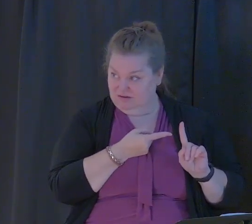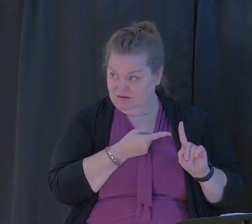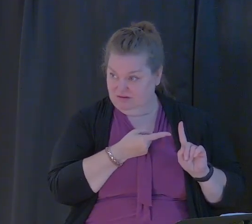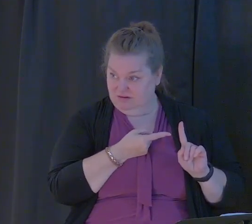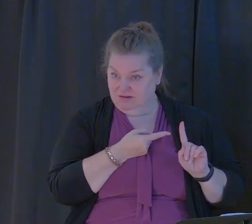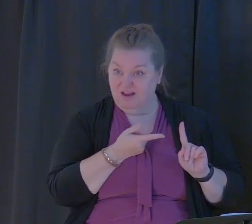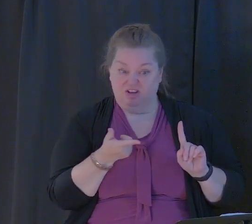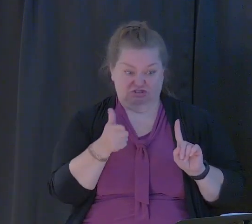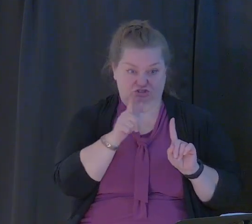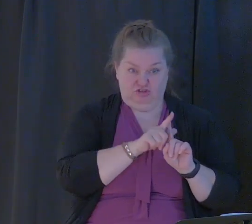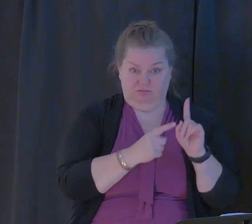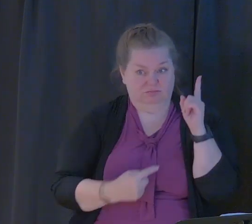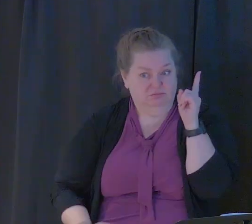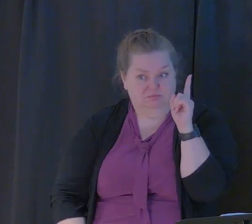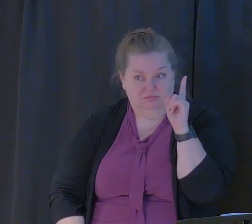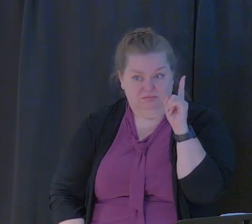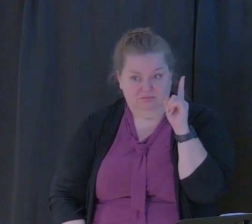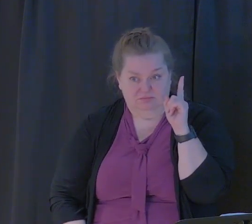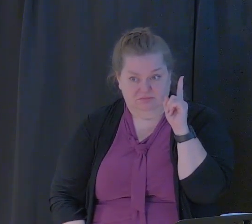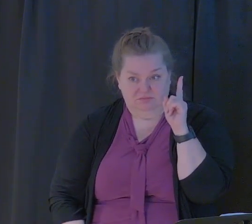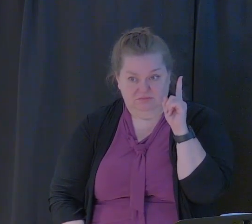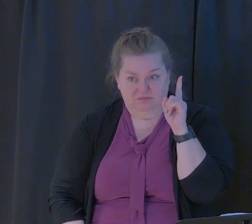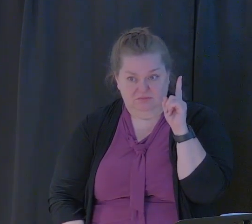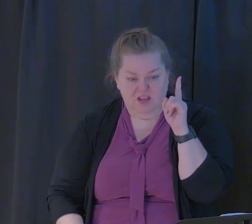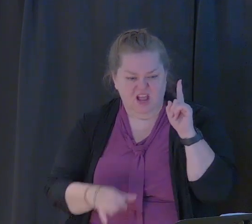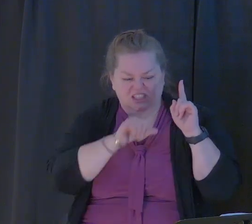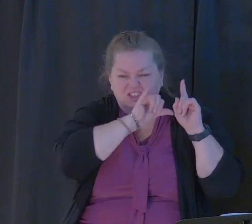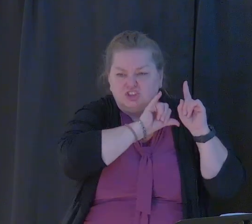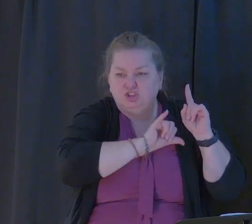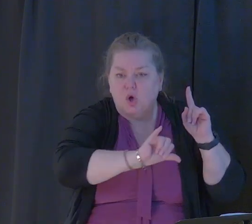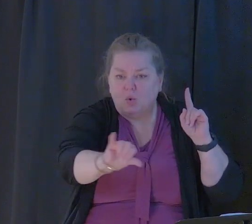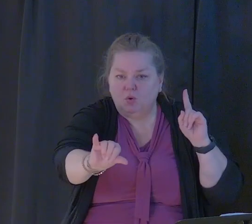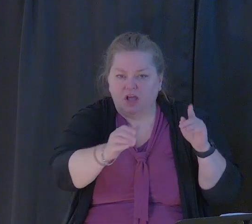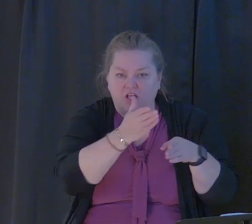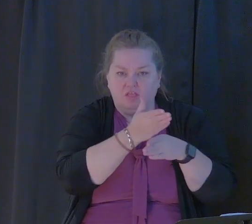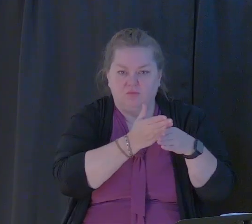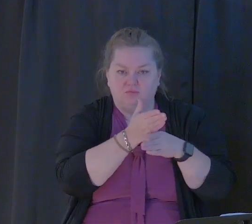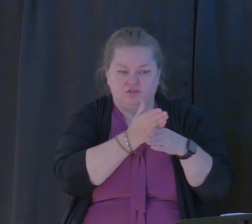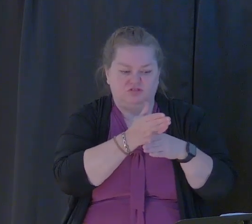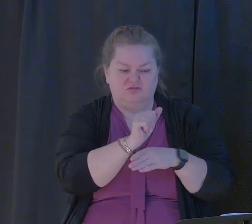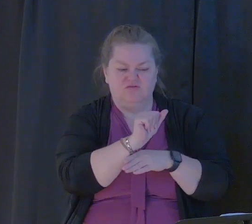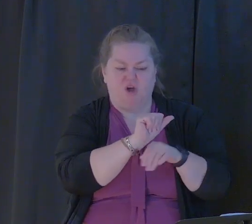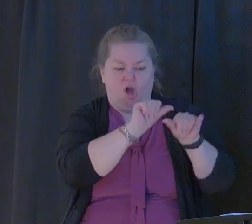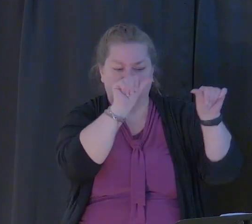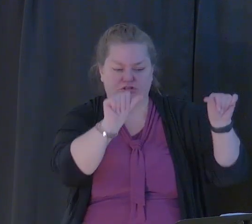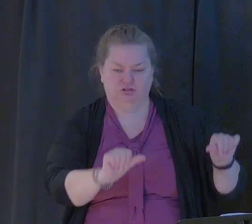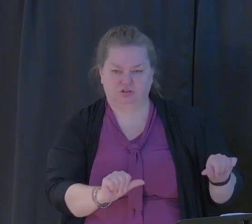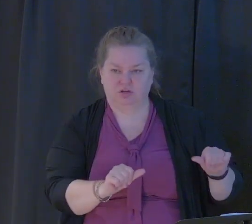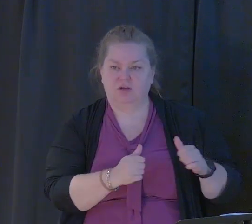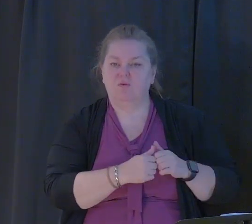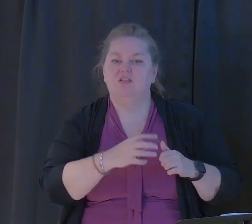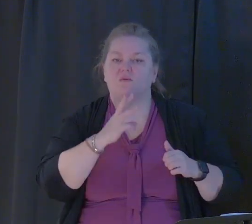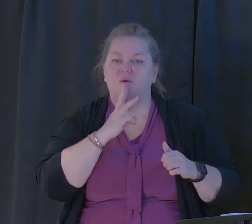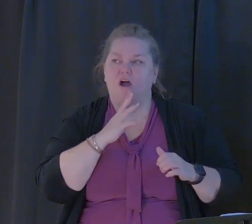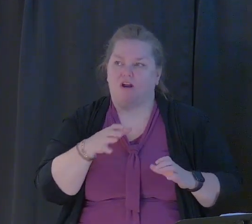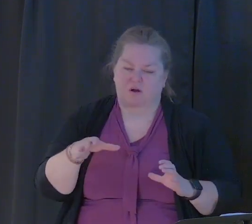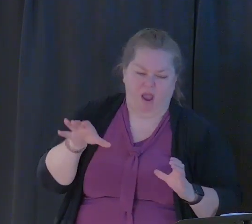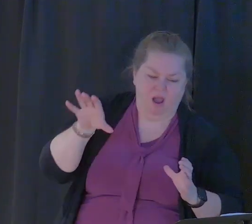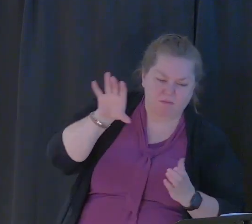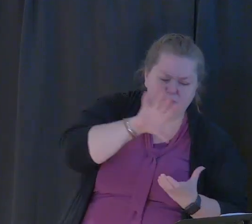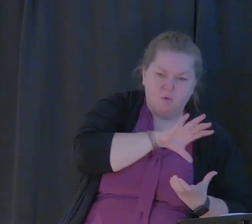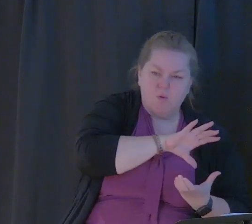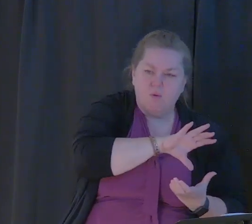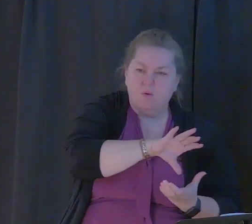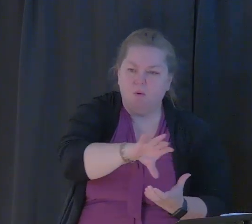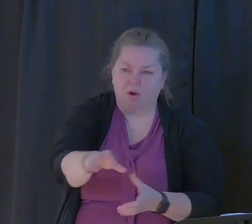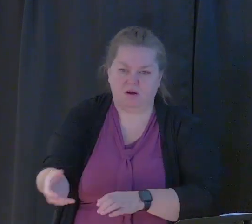his turn. Soak my altar with water. And pitchers of water are poured over the altar.